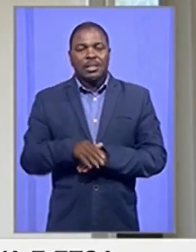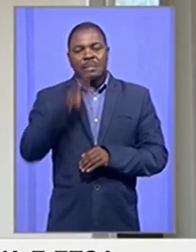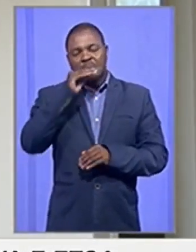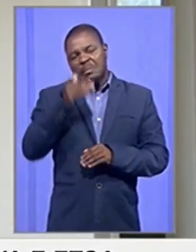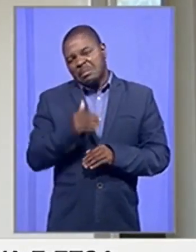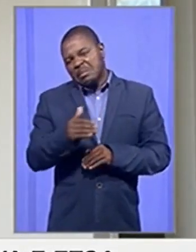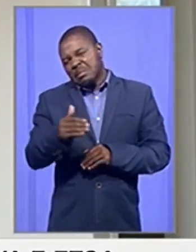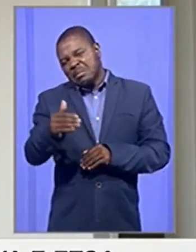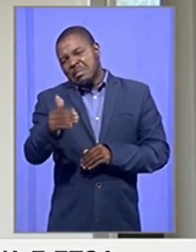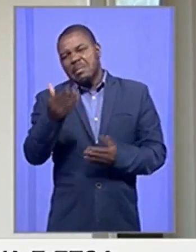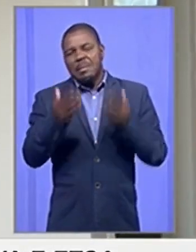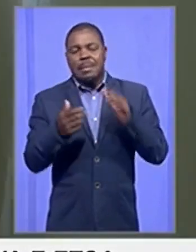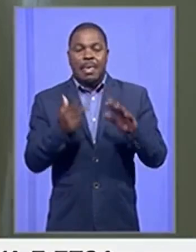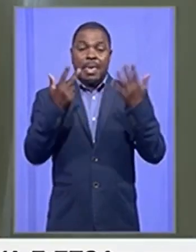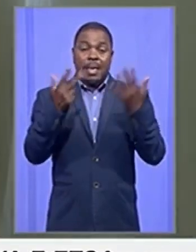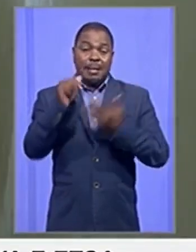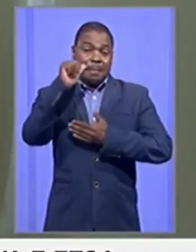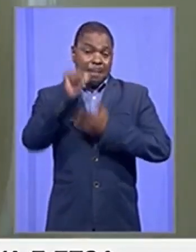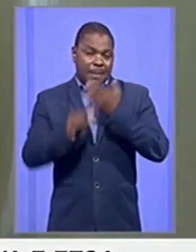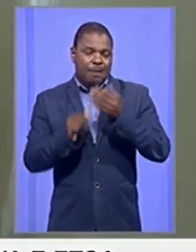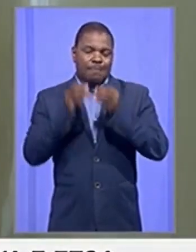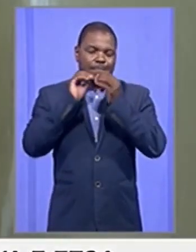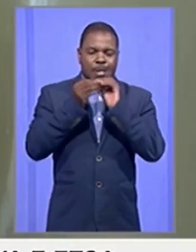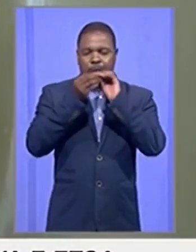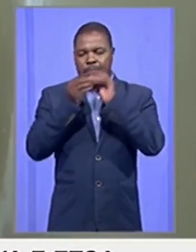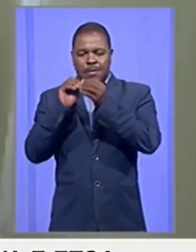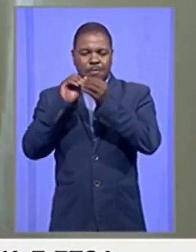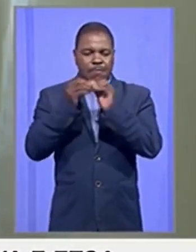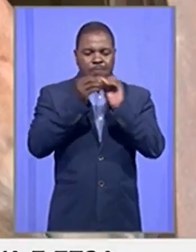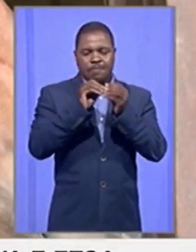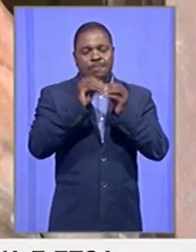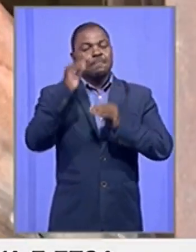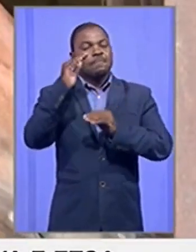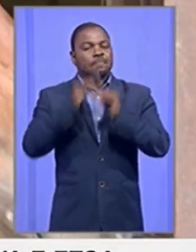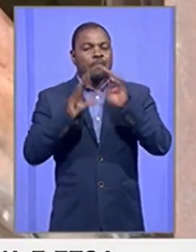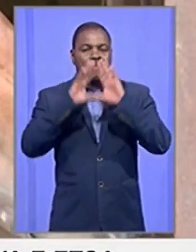leo e ka ba go dikgweditse seswai go lukisha lefelo le